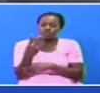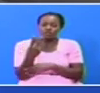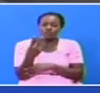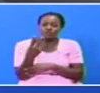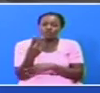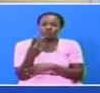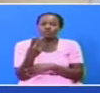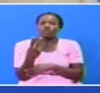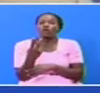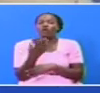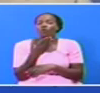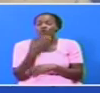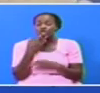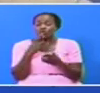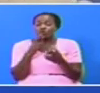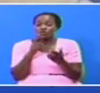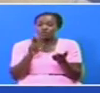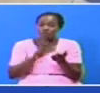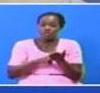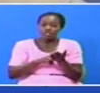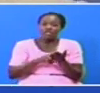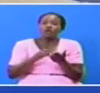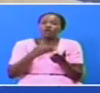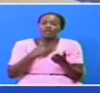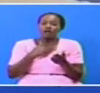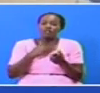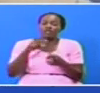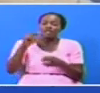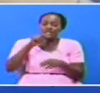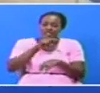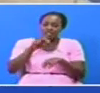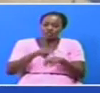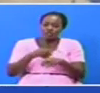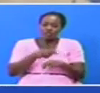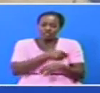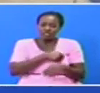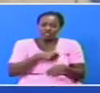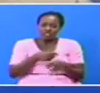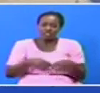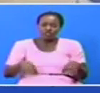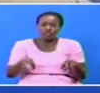want to reiterate again that we have the National Delegates Conference